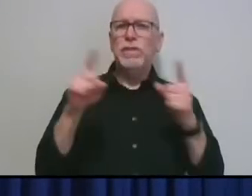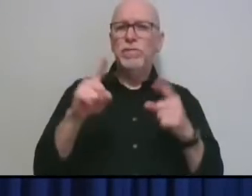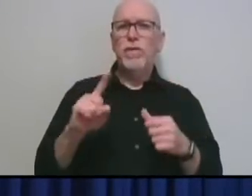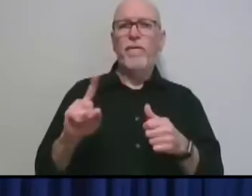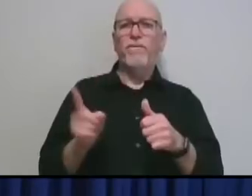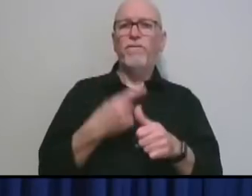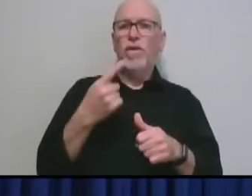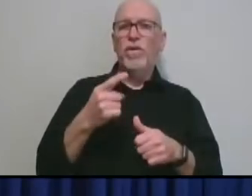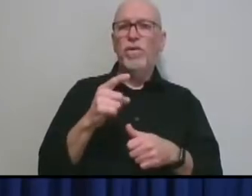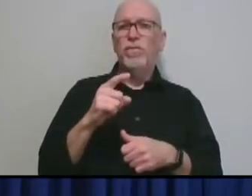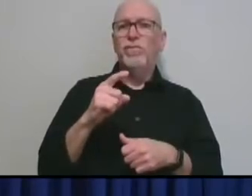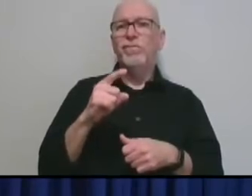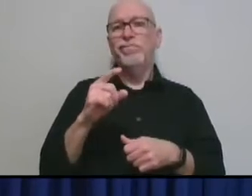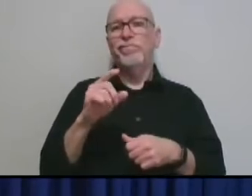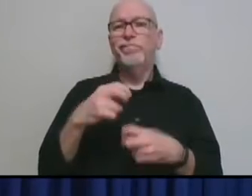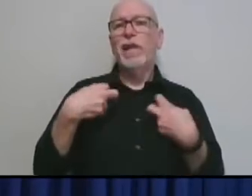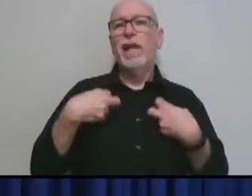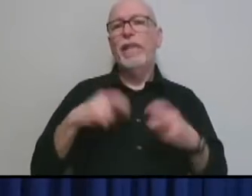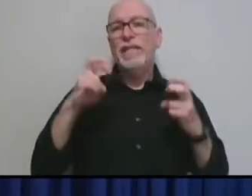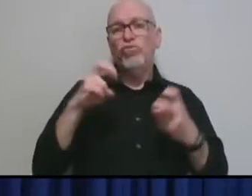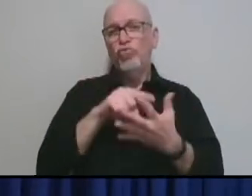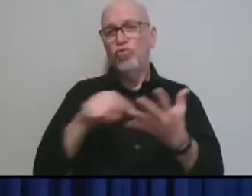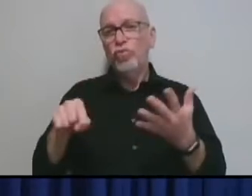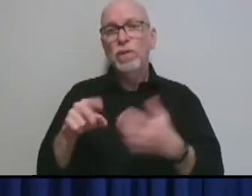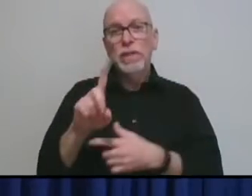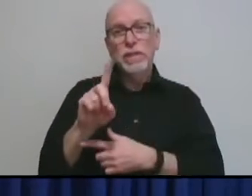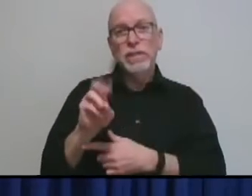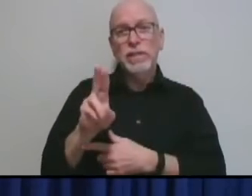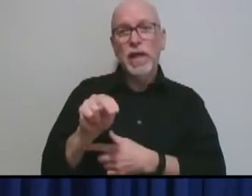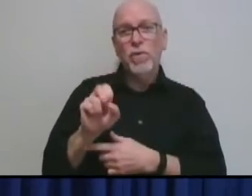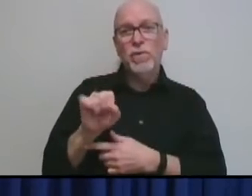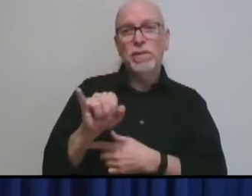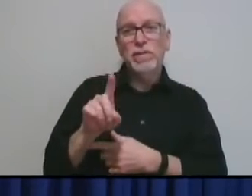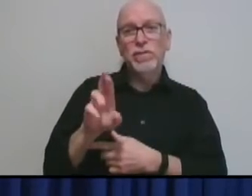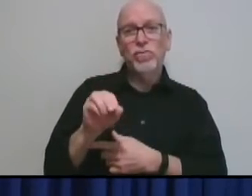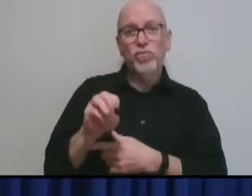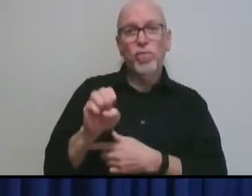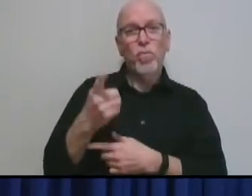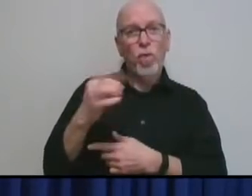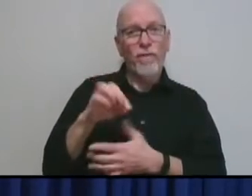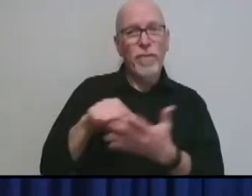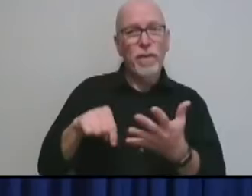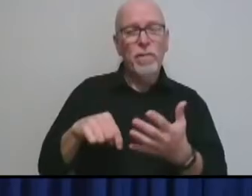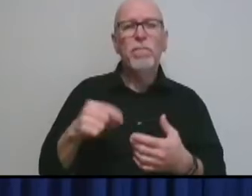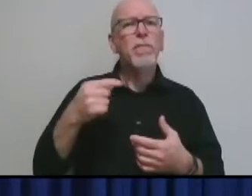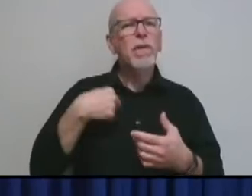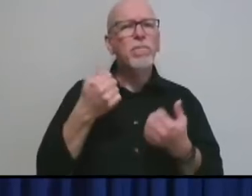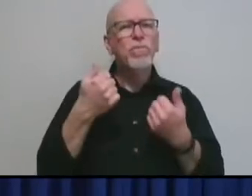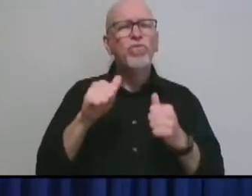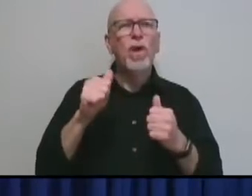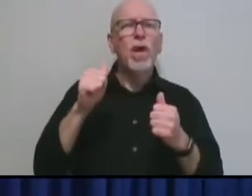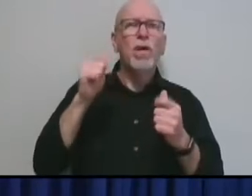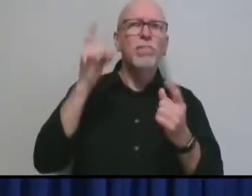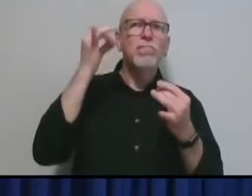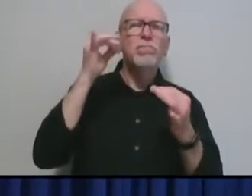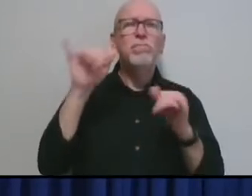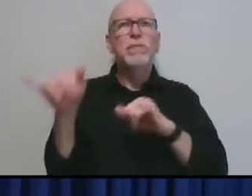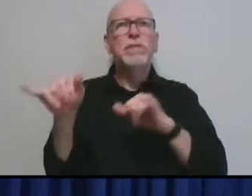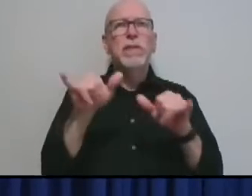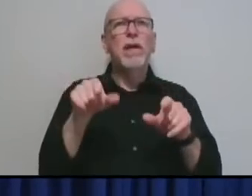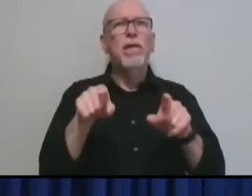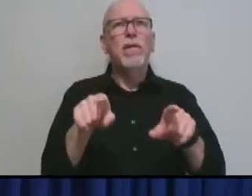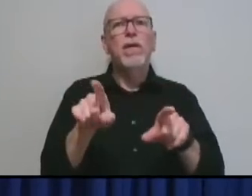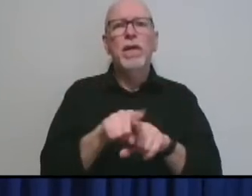first comorbidities, and Down syndrome was one of them, I was, trying to put that in the same category